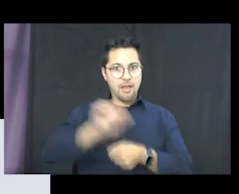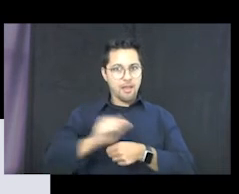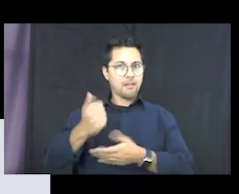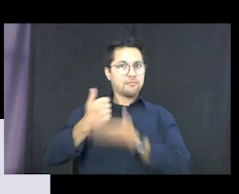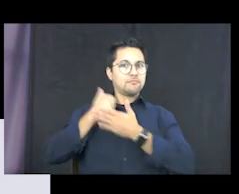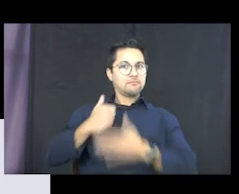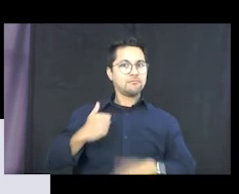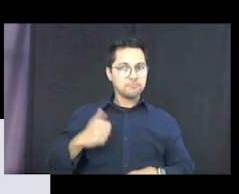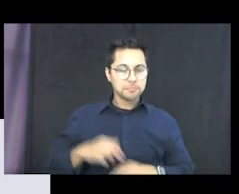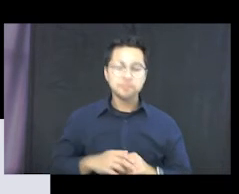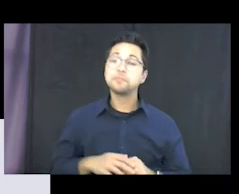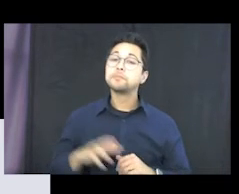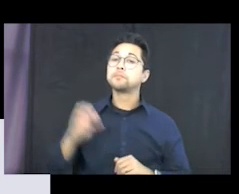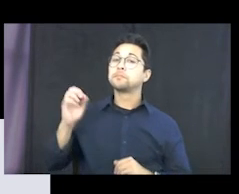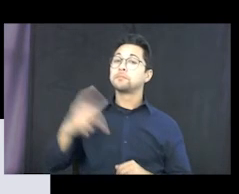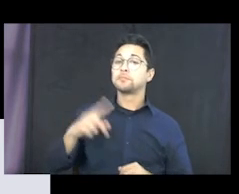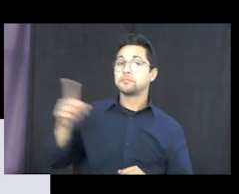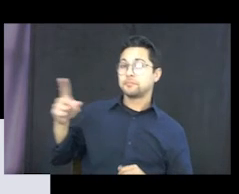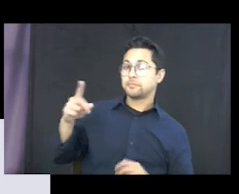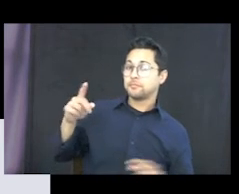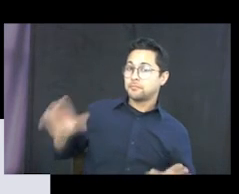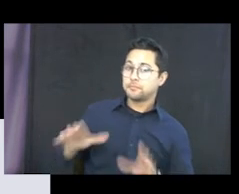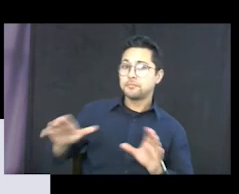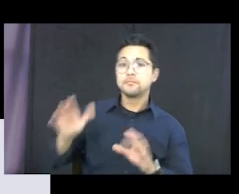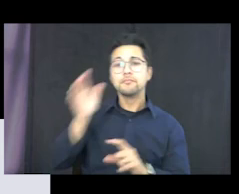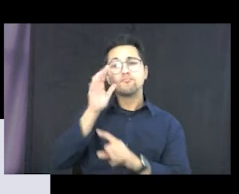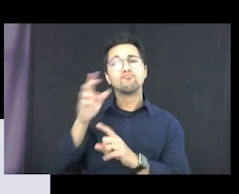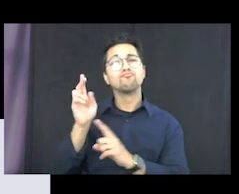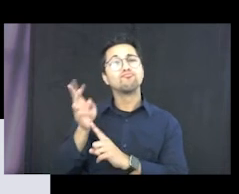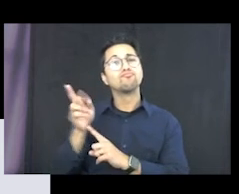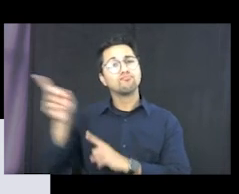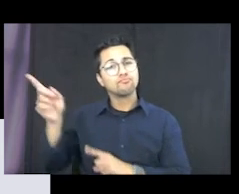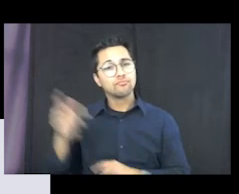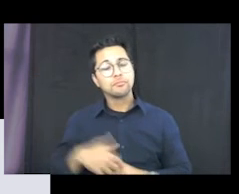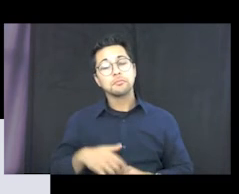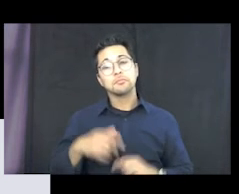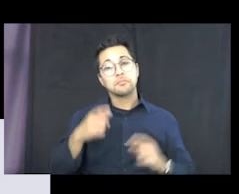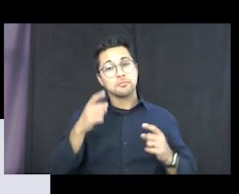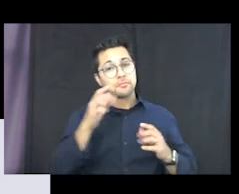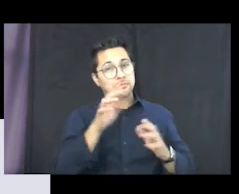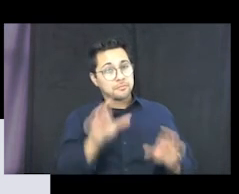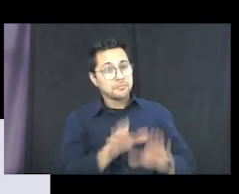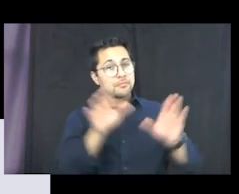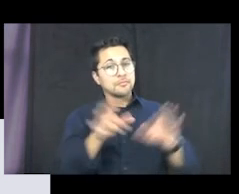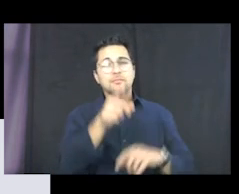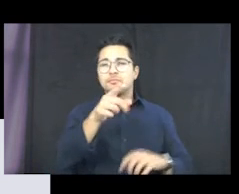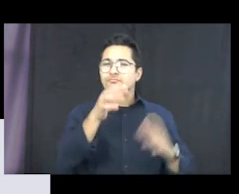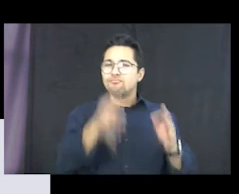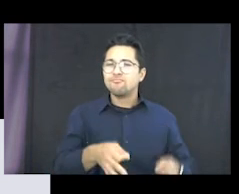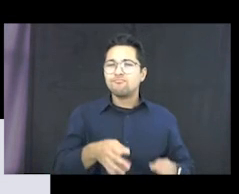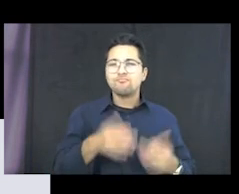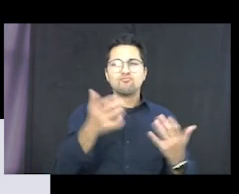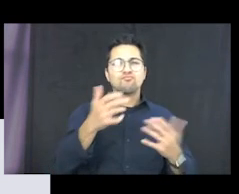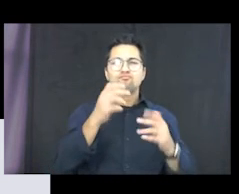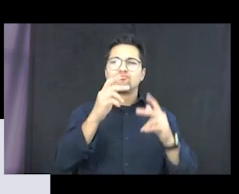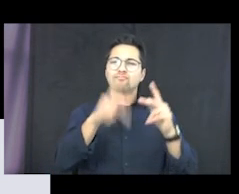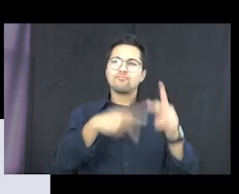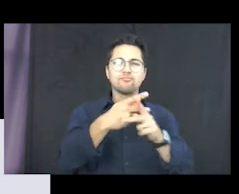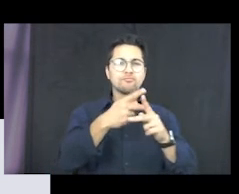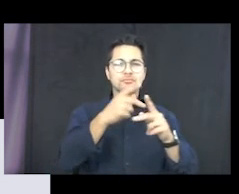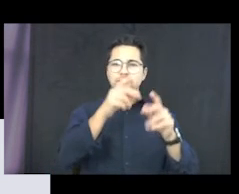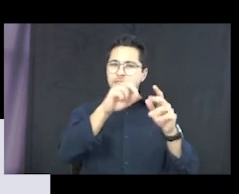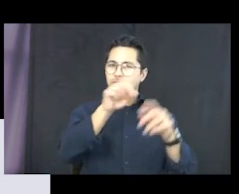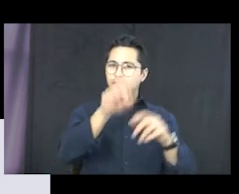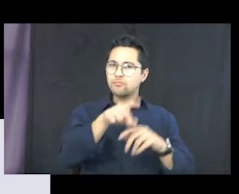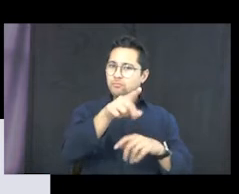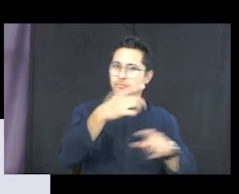Okay, this activity is going to be 2 minutes long. In the activity, you'll have to decide on a question, would you rather? And